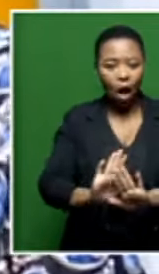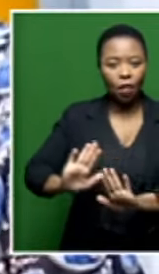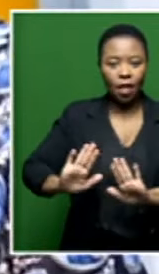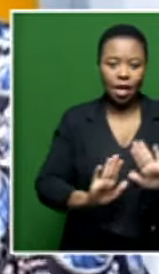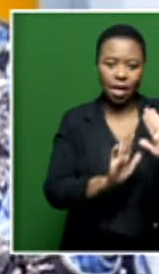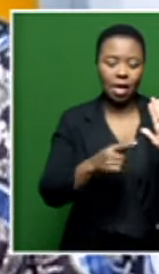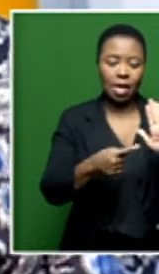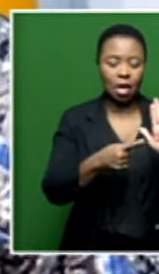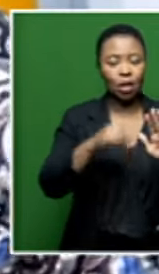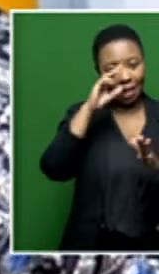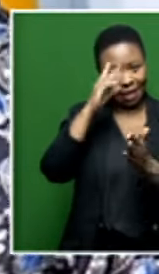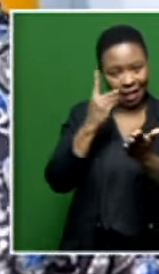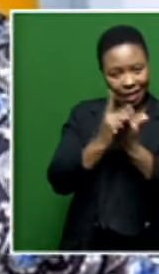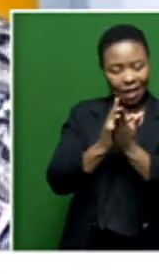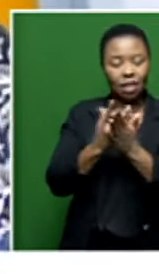as plenary,